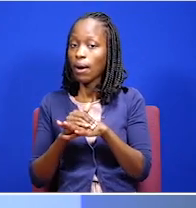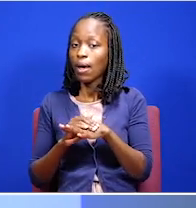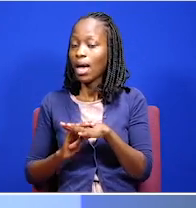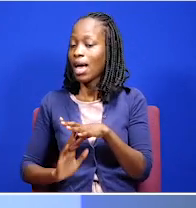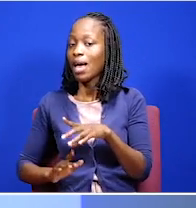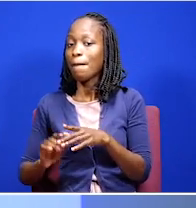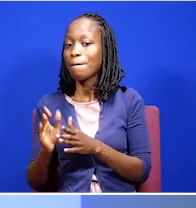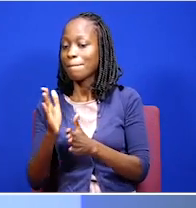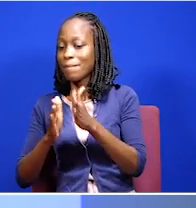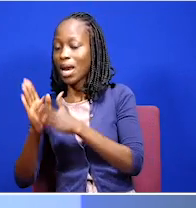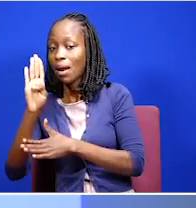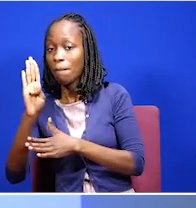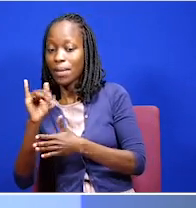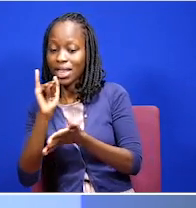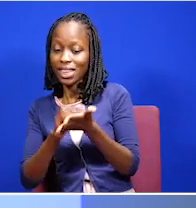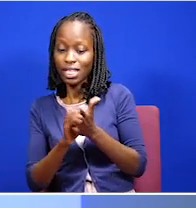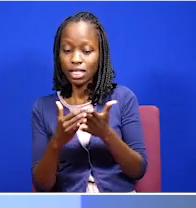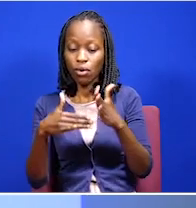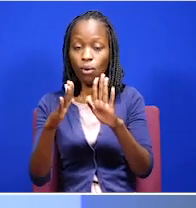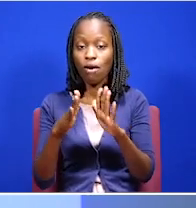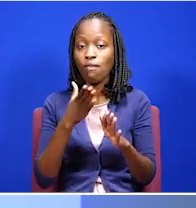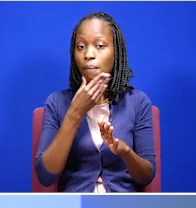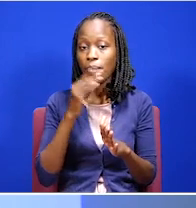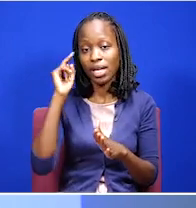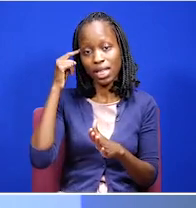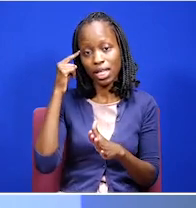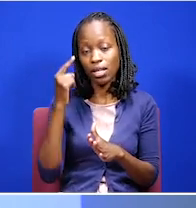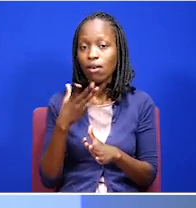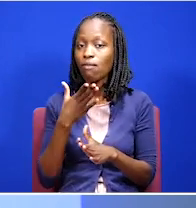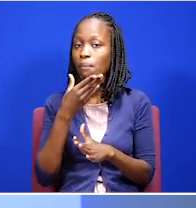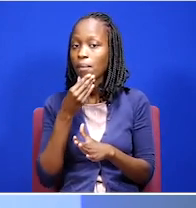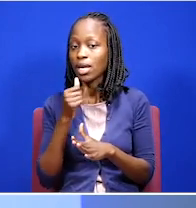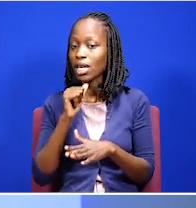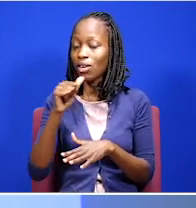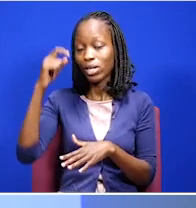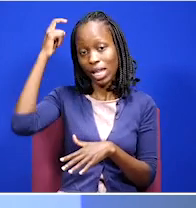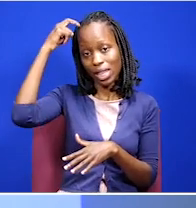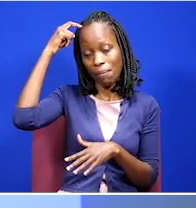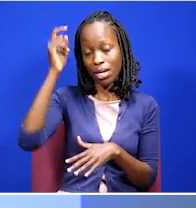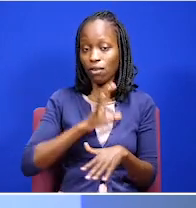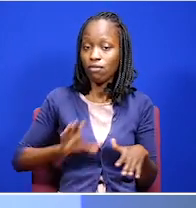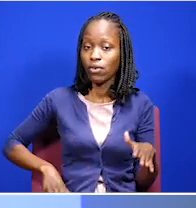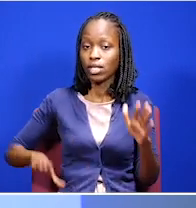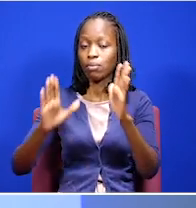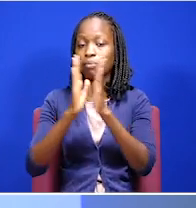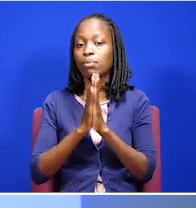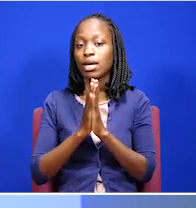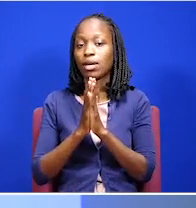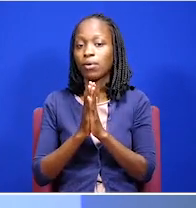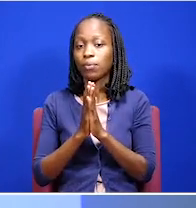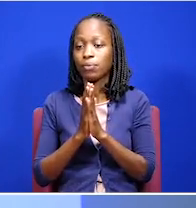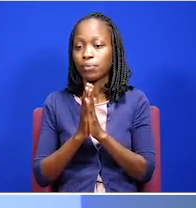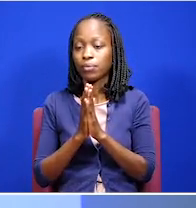not right. That's what we call plan B. That's what we call the way of man, the root, the thinking of man, not